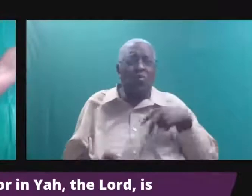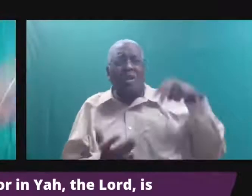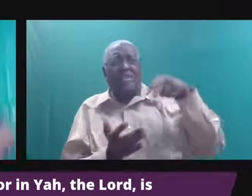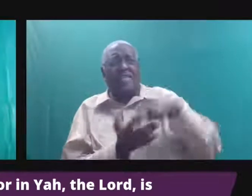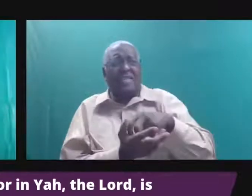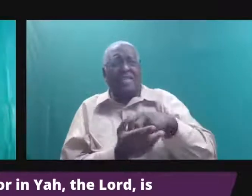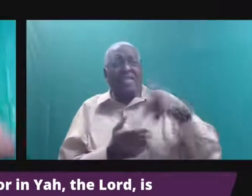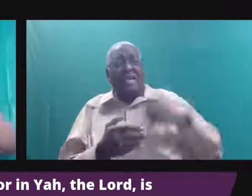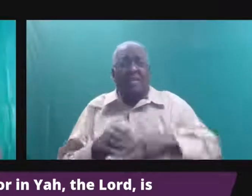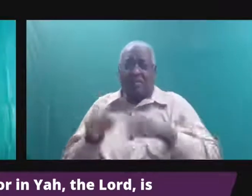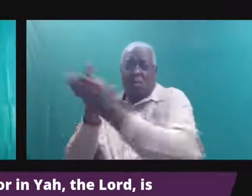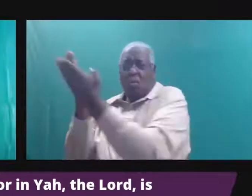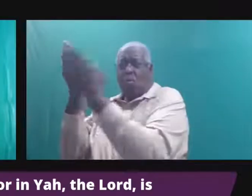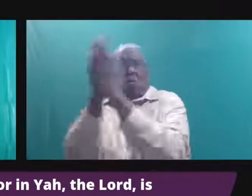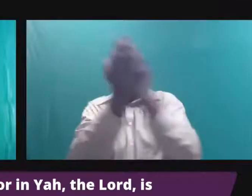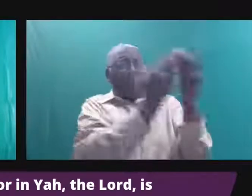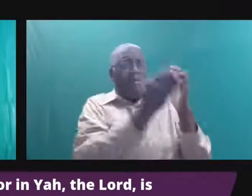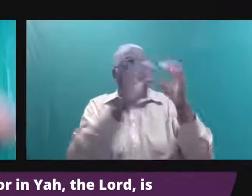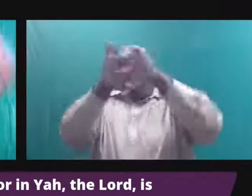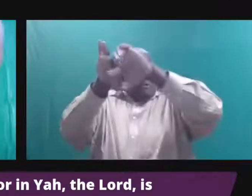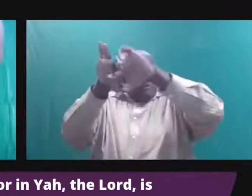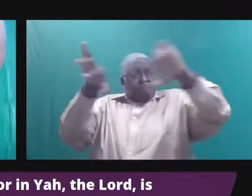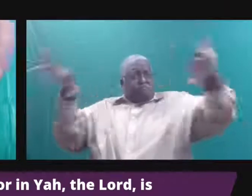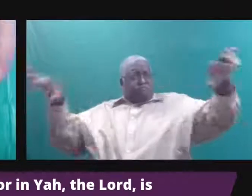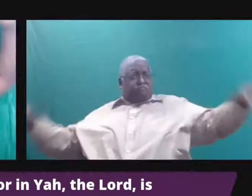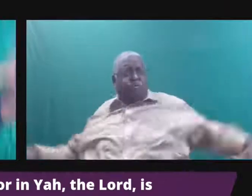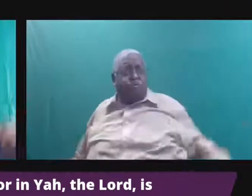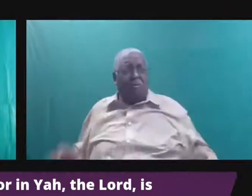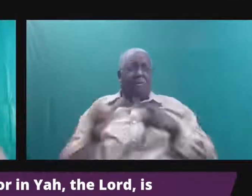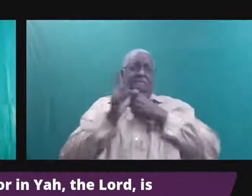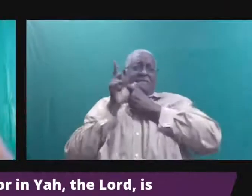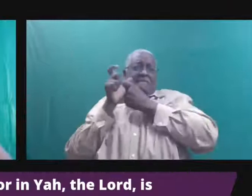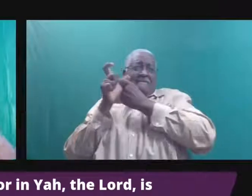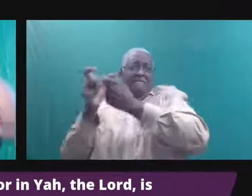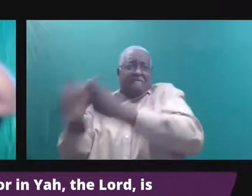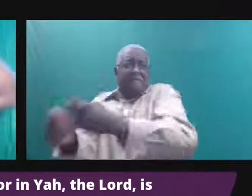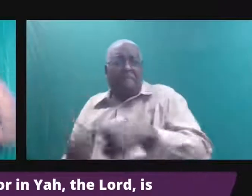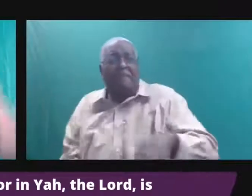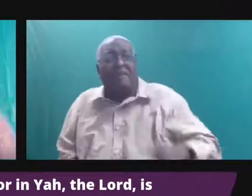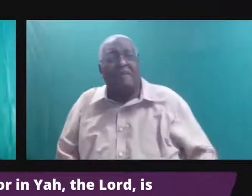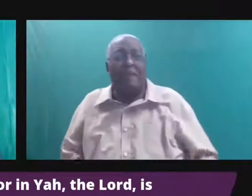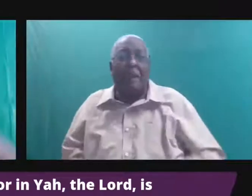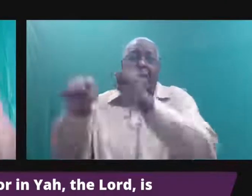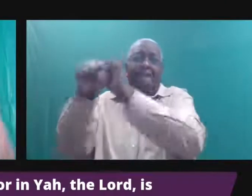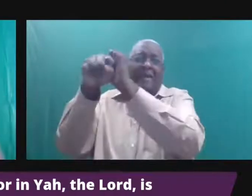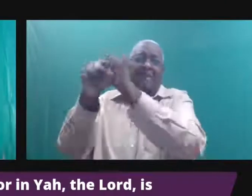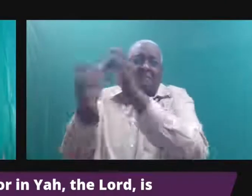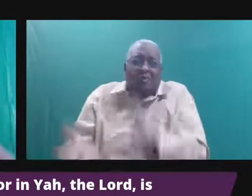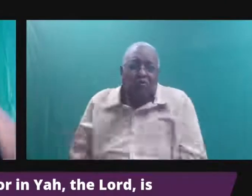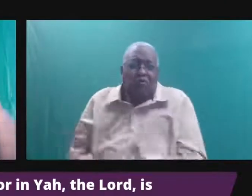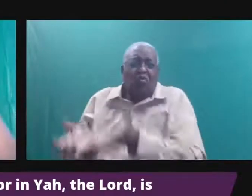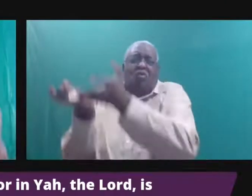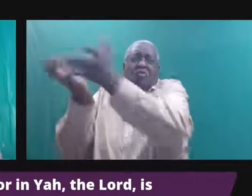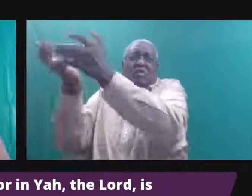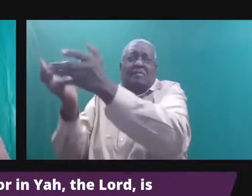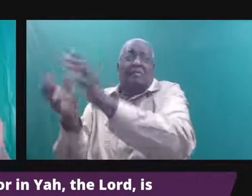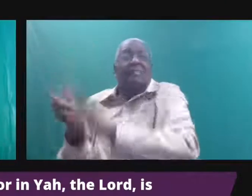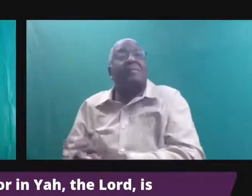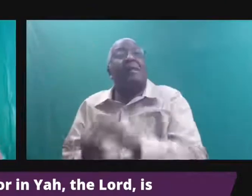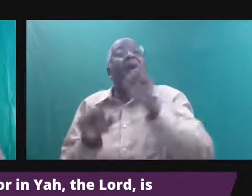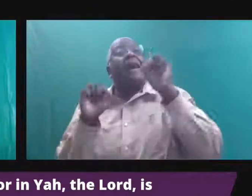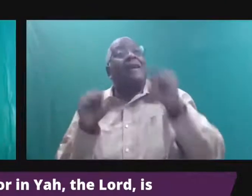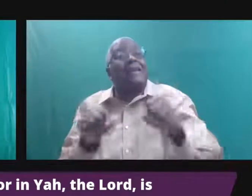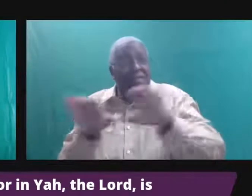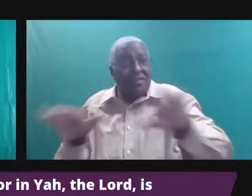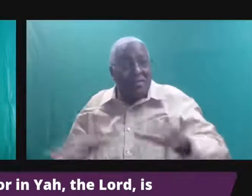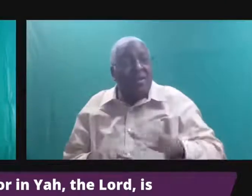walls down. I'm ready to run through buildings. I'm ready to lift mountains. I am able to do all that